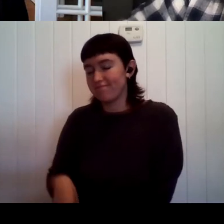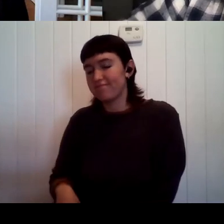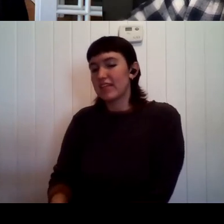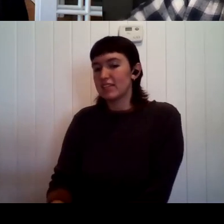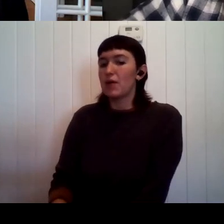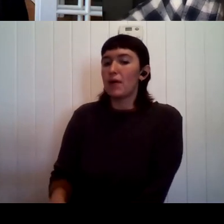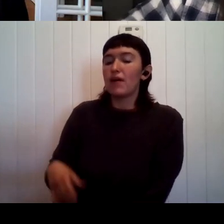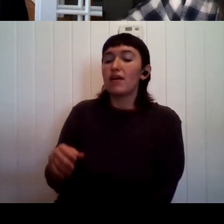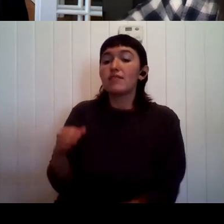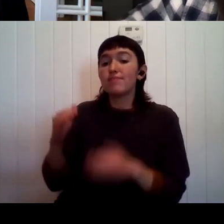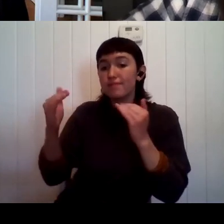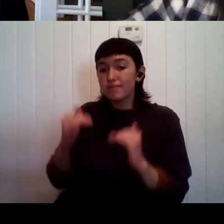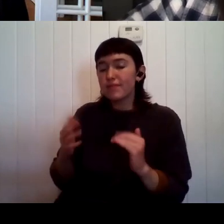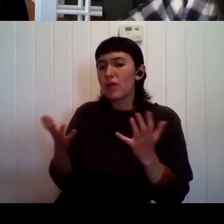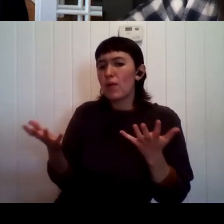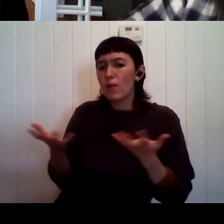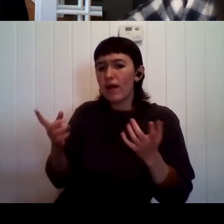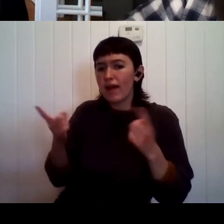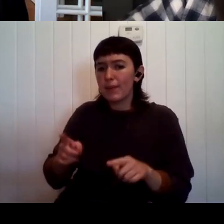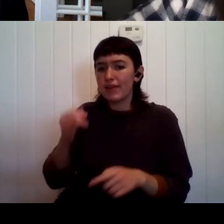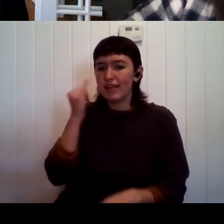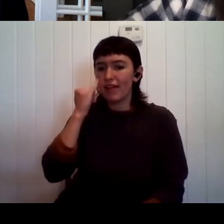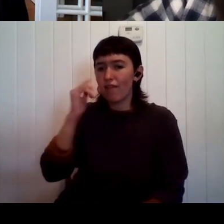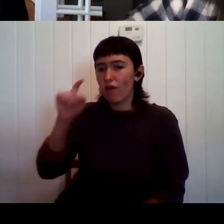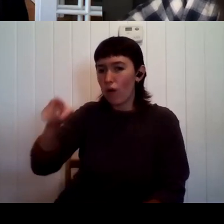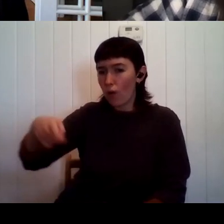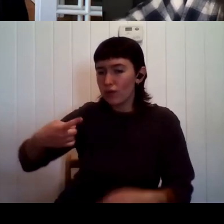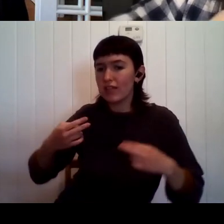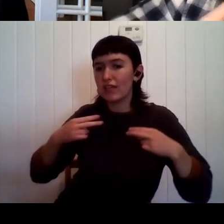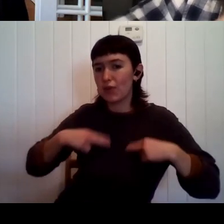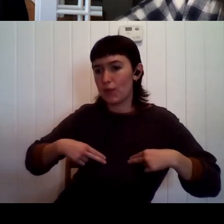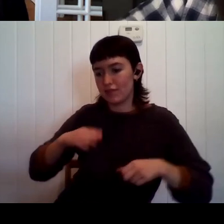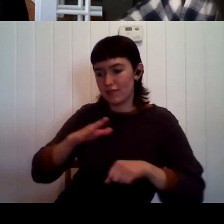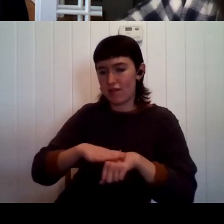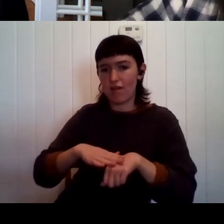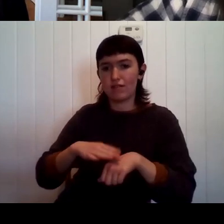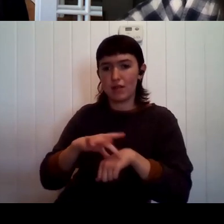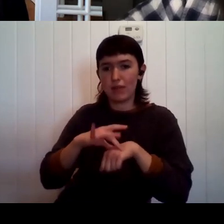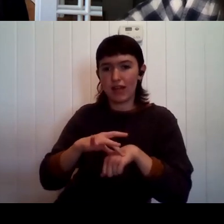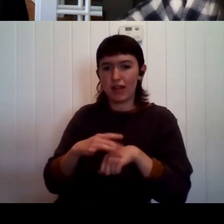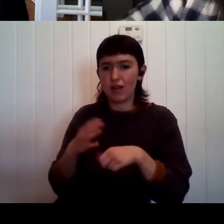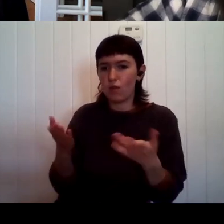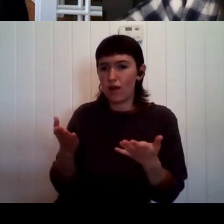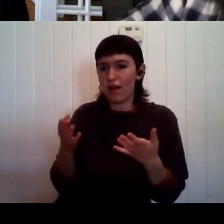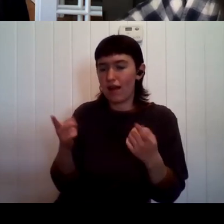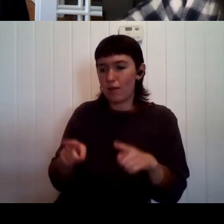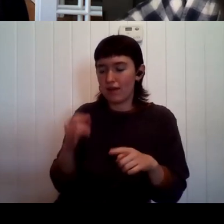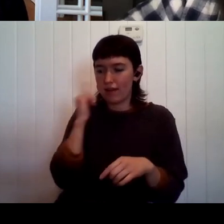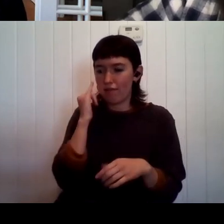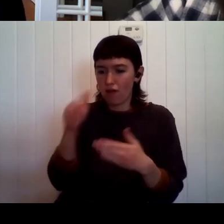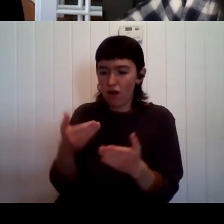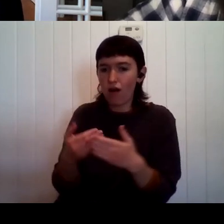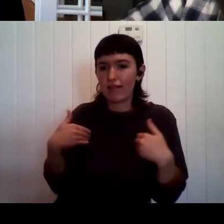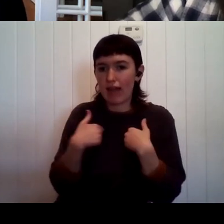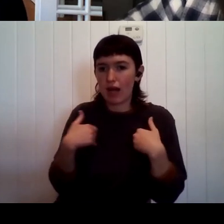would happen if there were only humans on the planet? And Colin's related question is, what would happen if all animals went extinct?